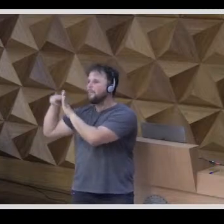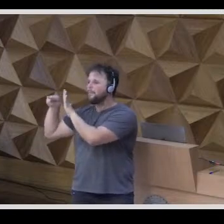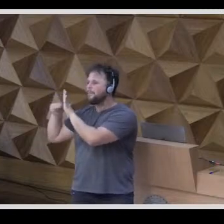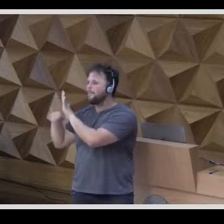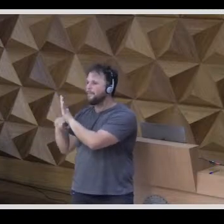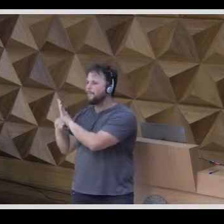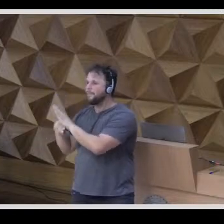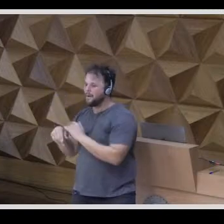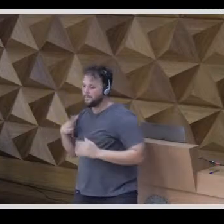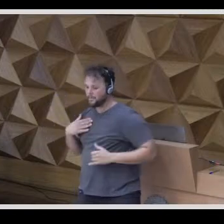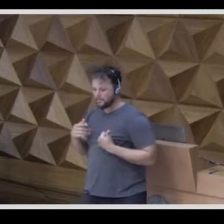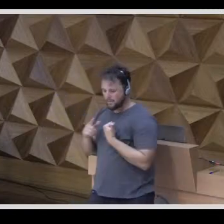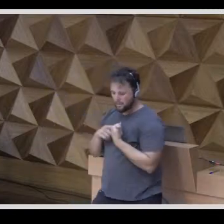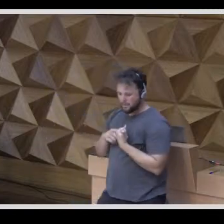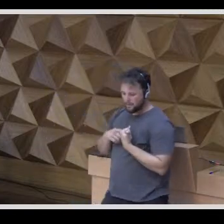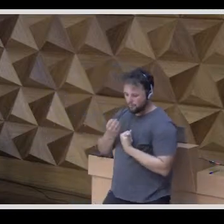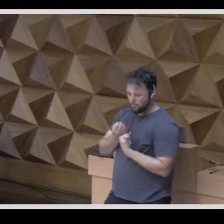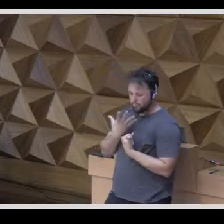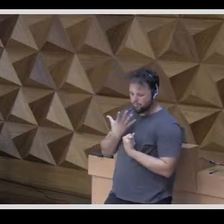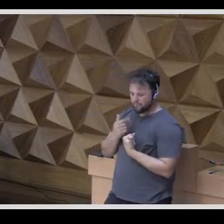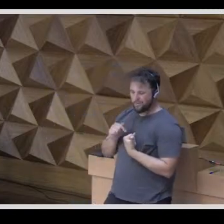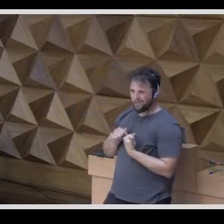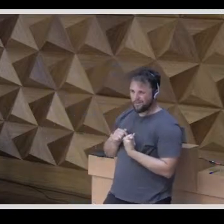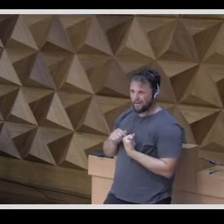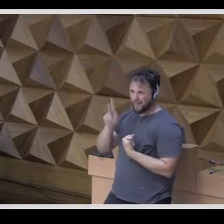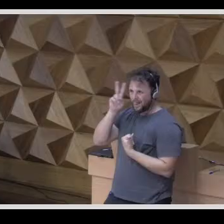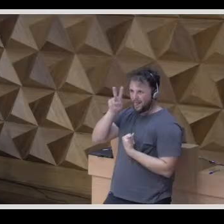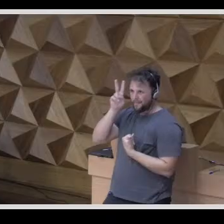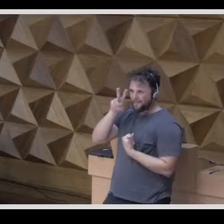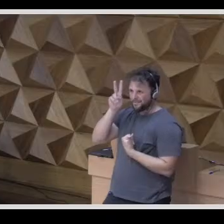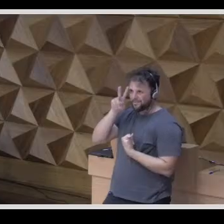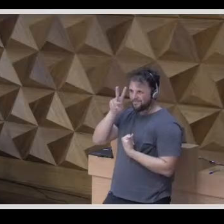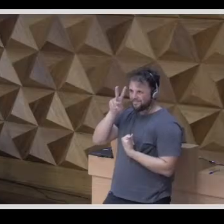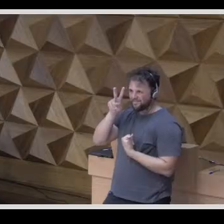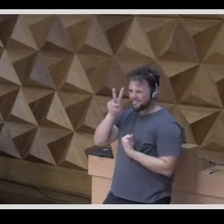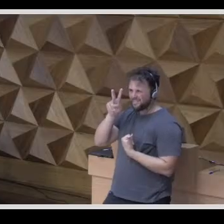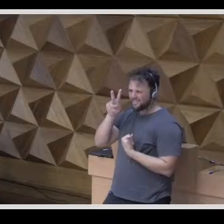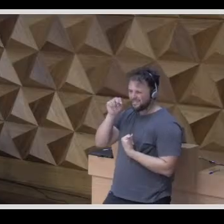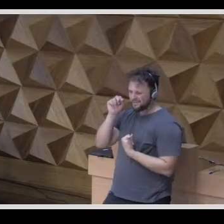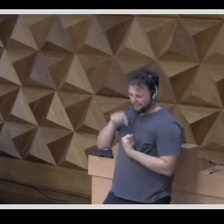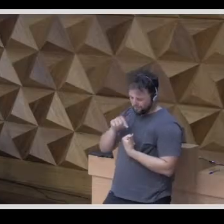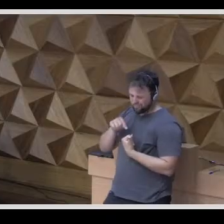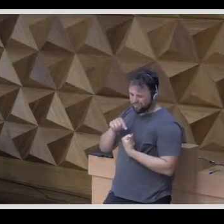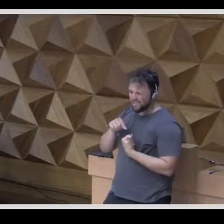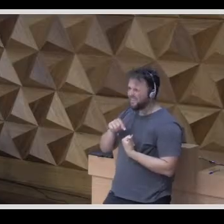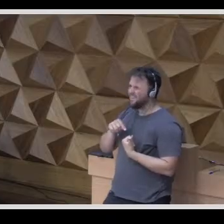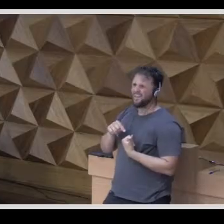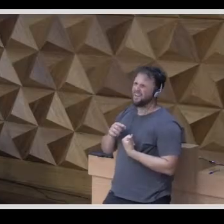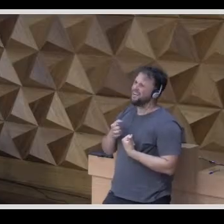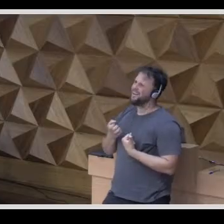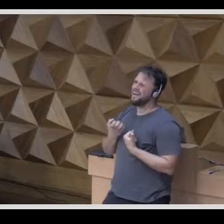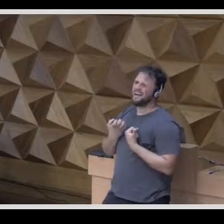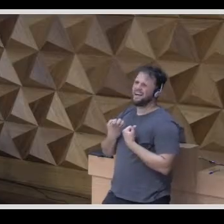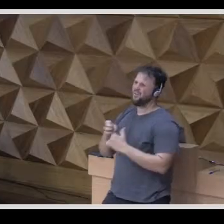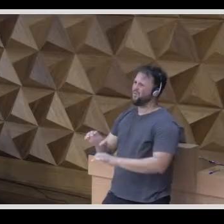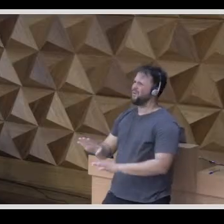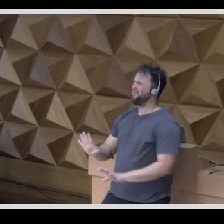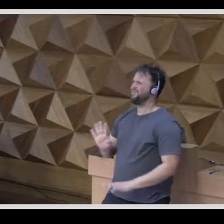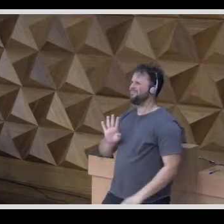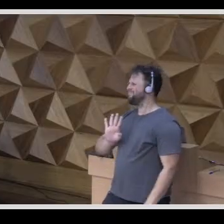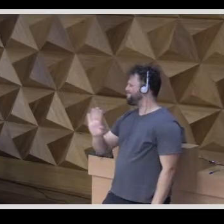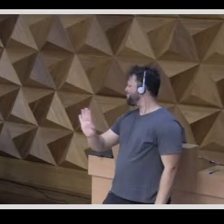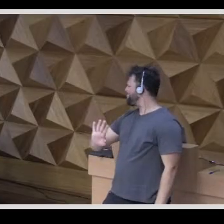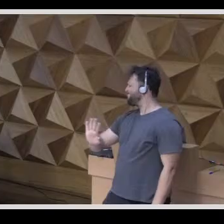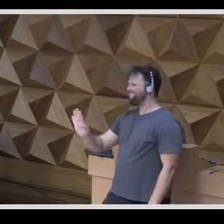And actually, that's not a life I want to live. I would like to have the autonomy to choose. Perhaps to be able to turn that off would